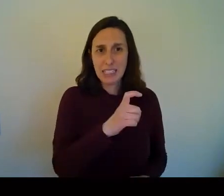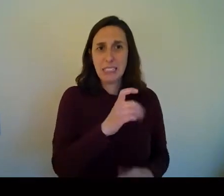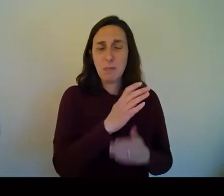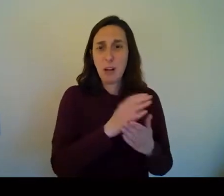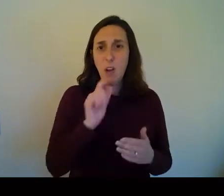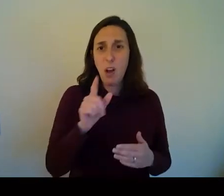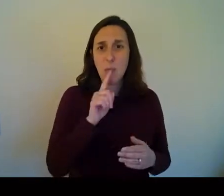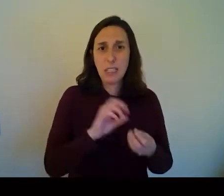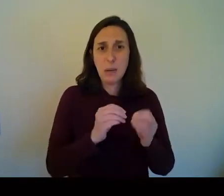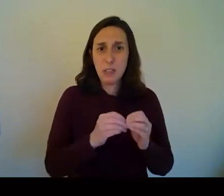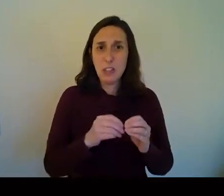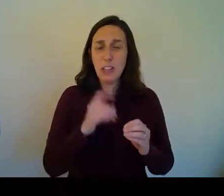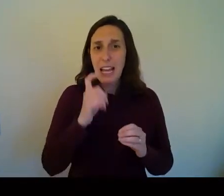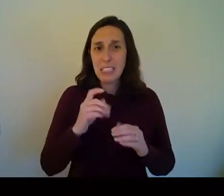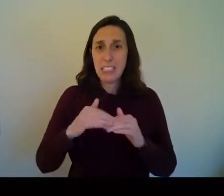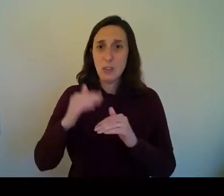is greater than 0.